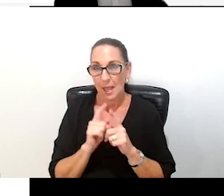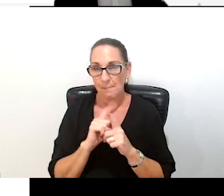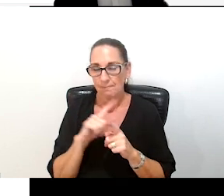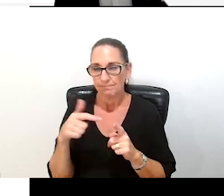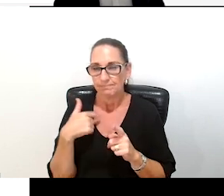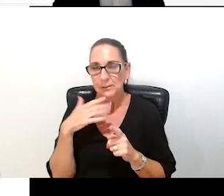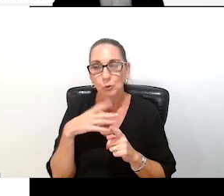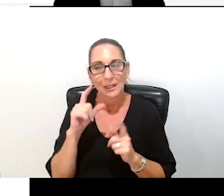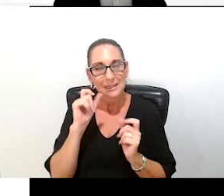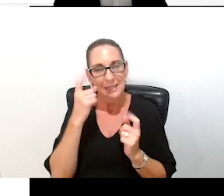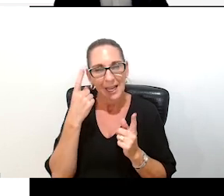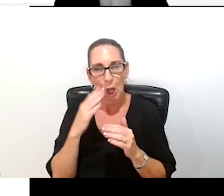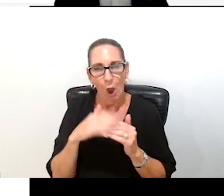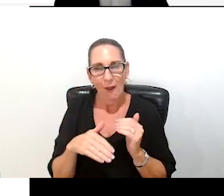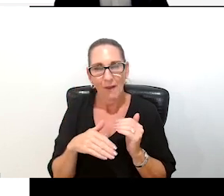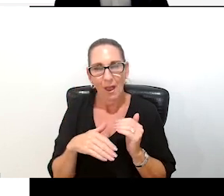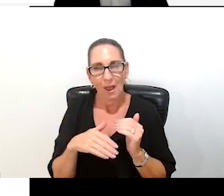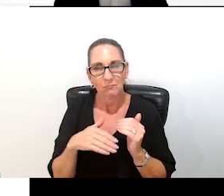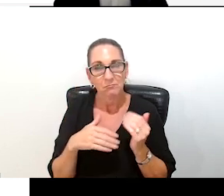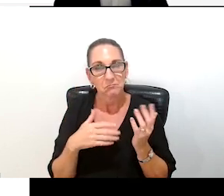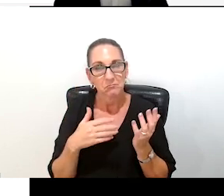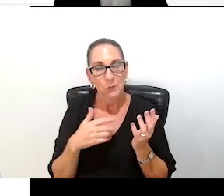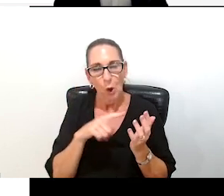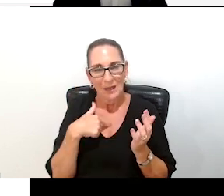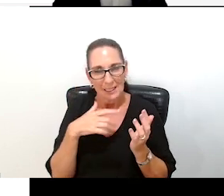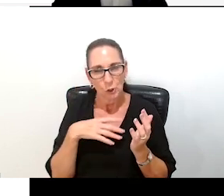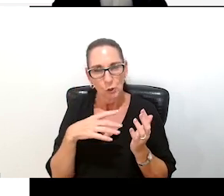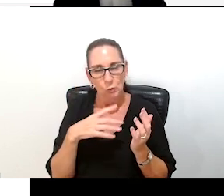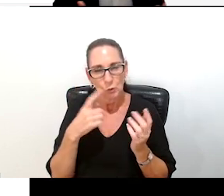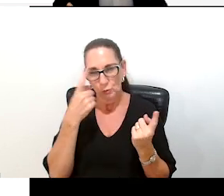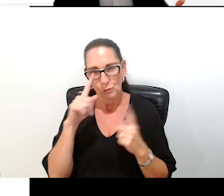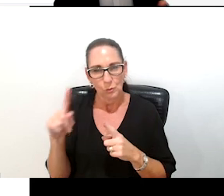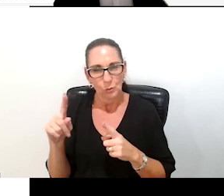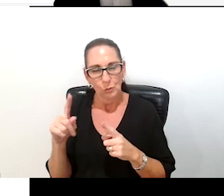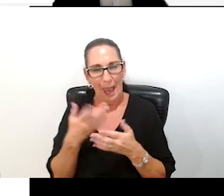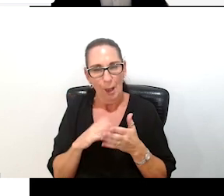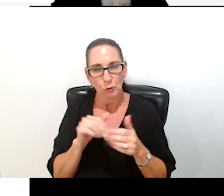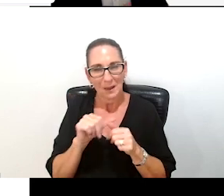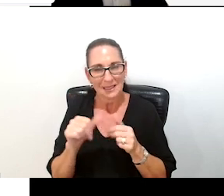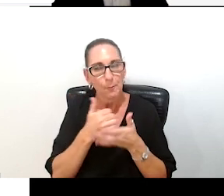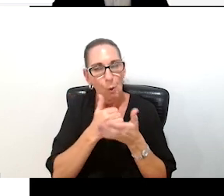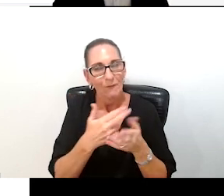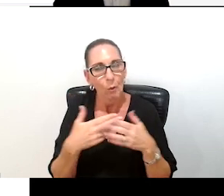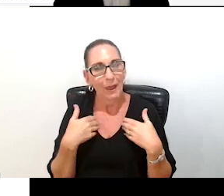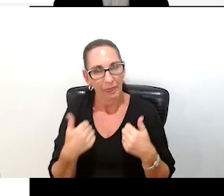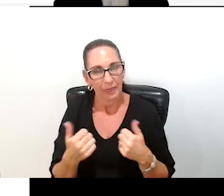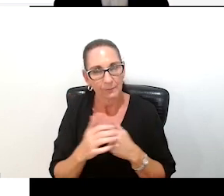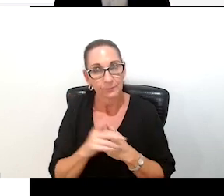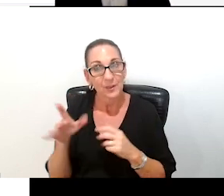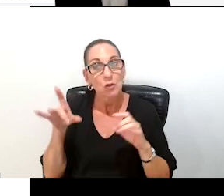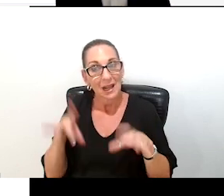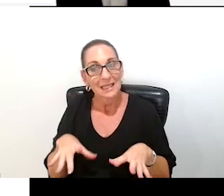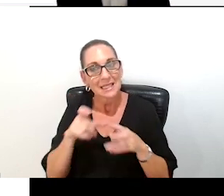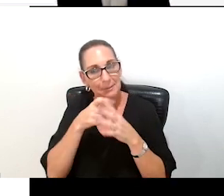of some aspects of disability and health support. The Australian Disability Strategy has